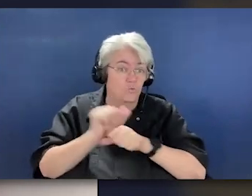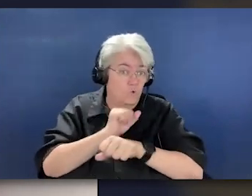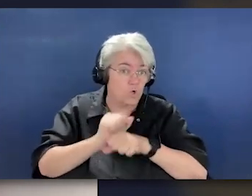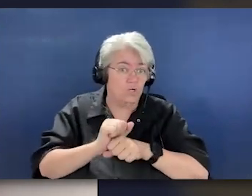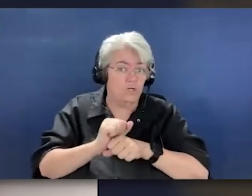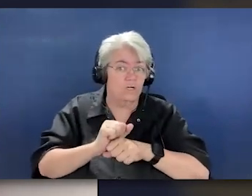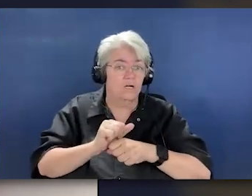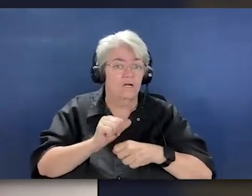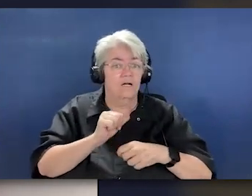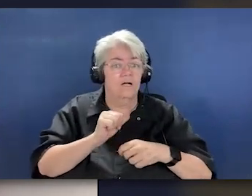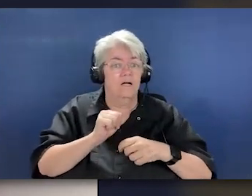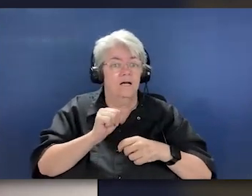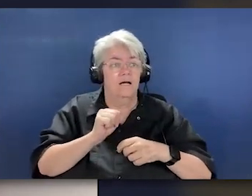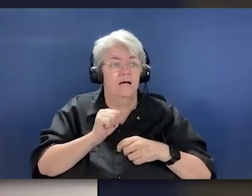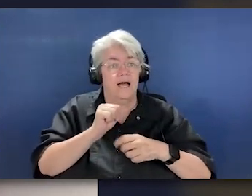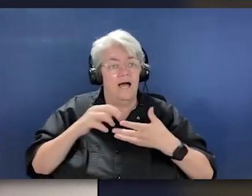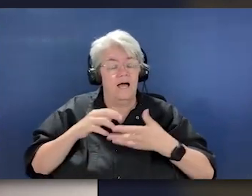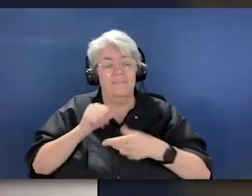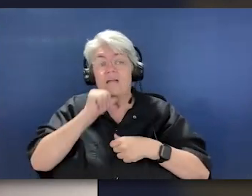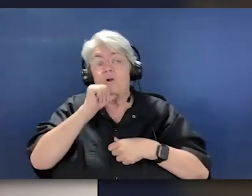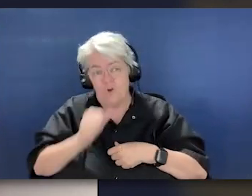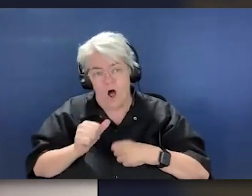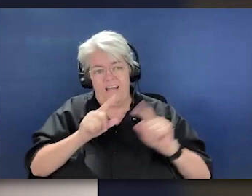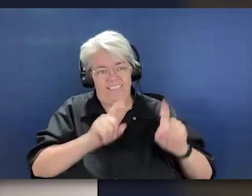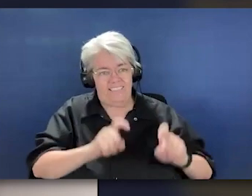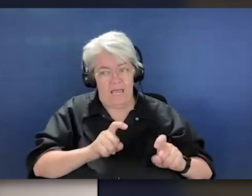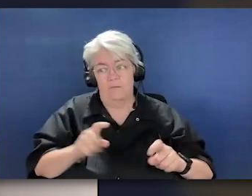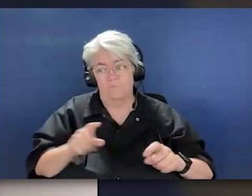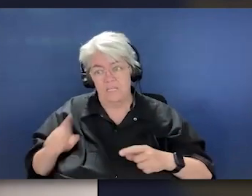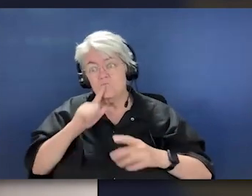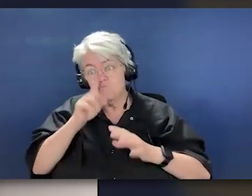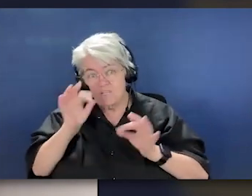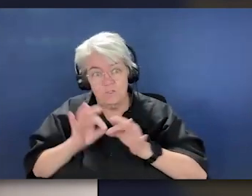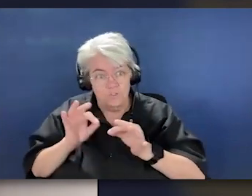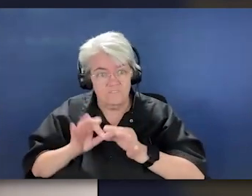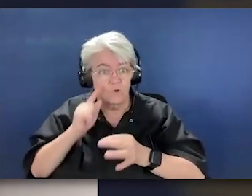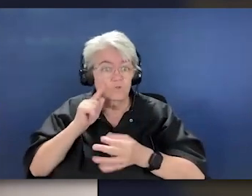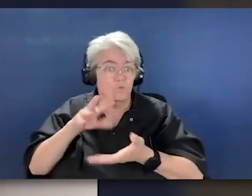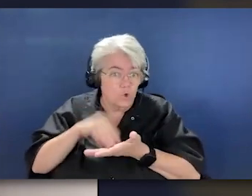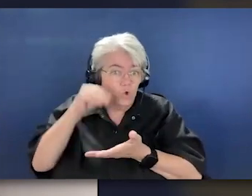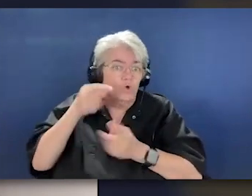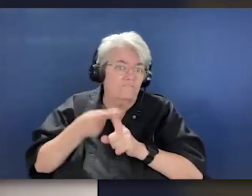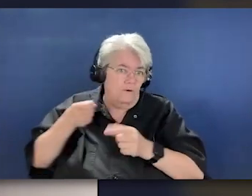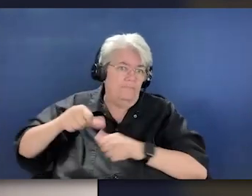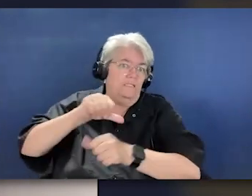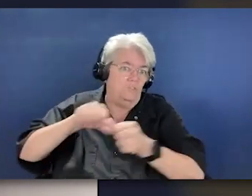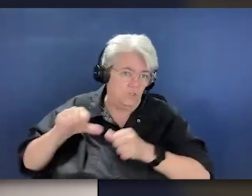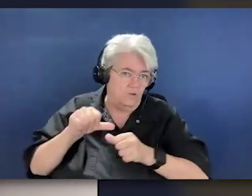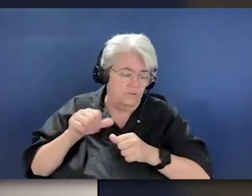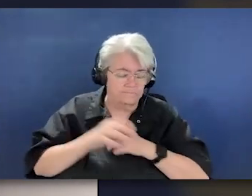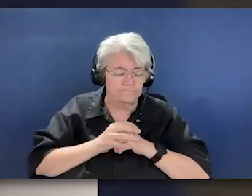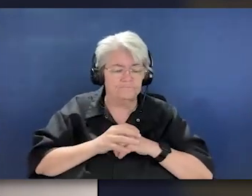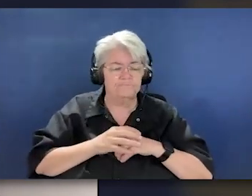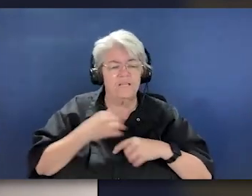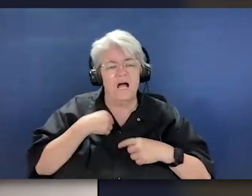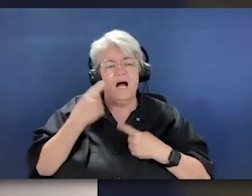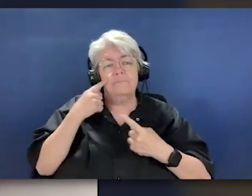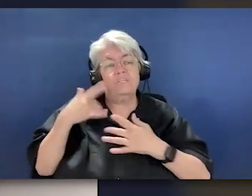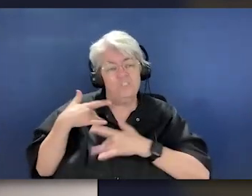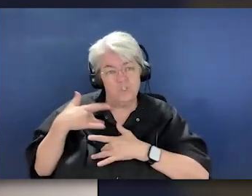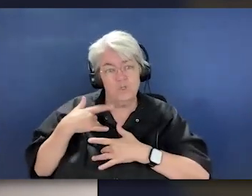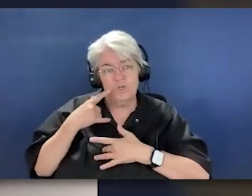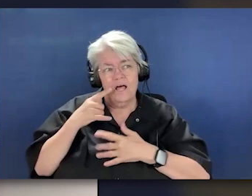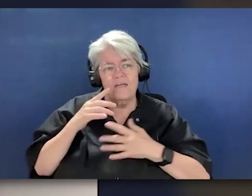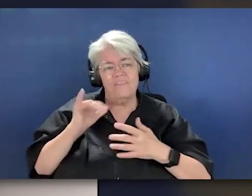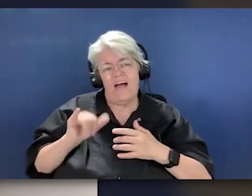outside of exams, because it's really useful learning. I worry that we are losing the